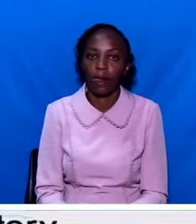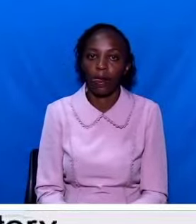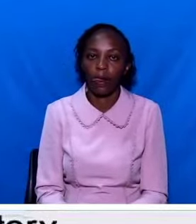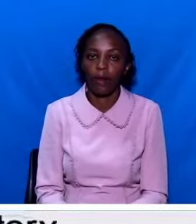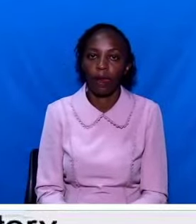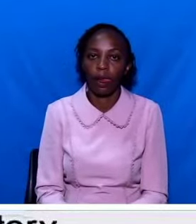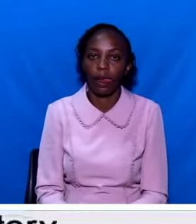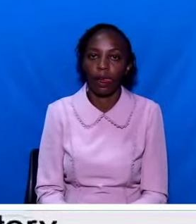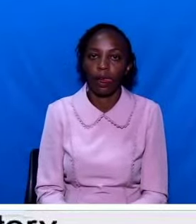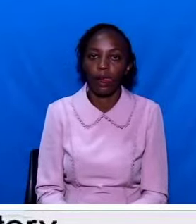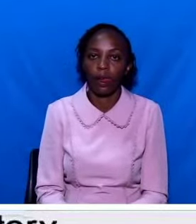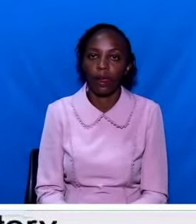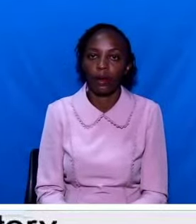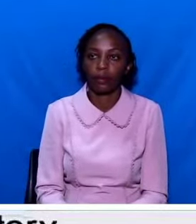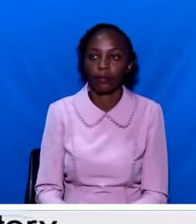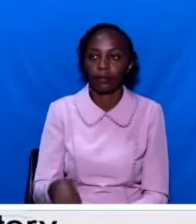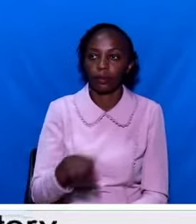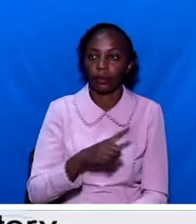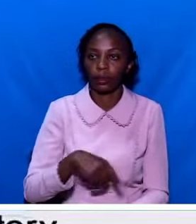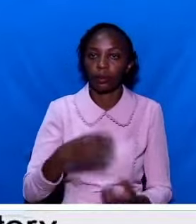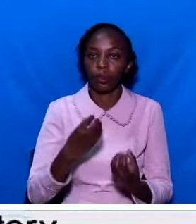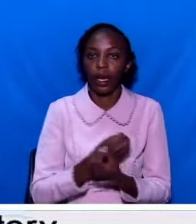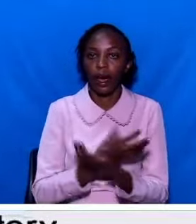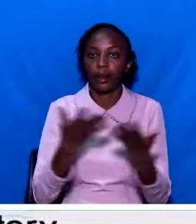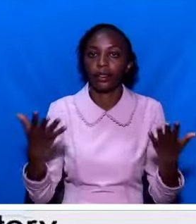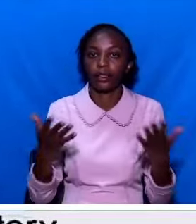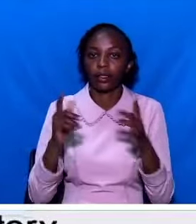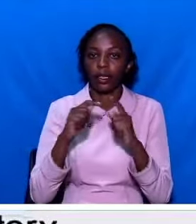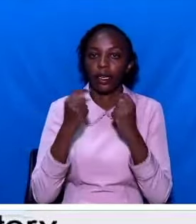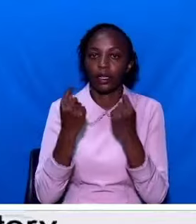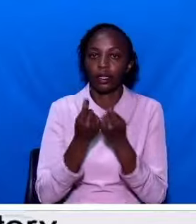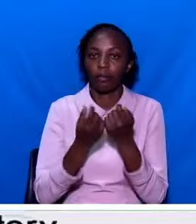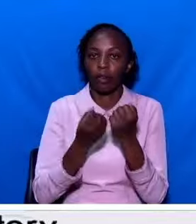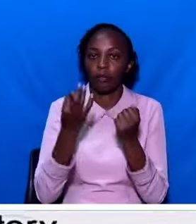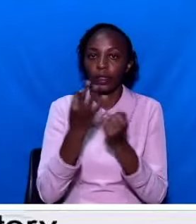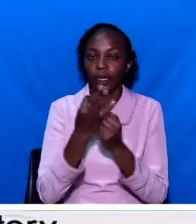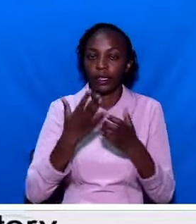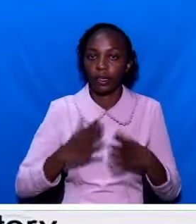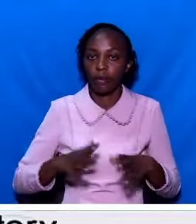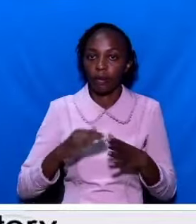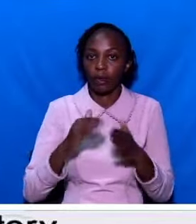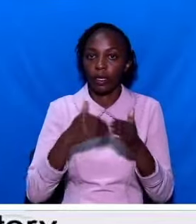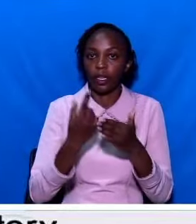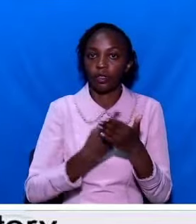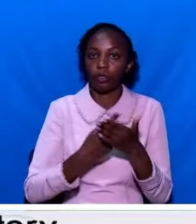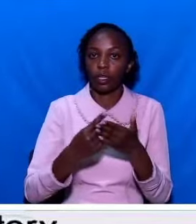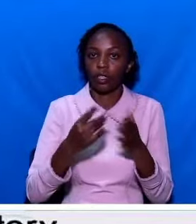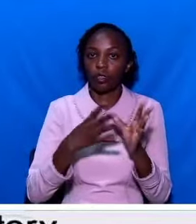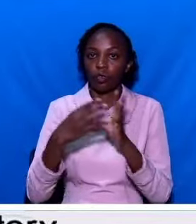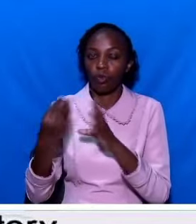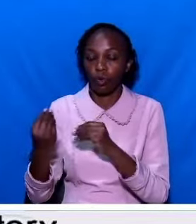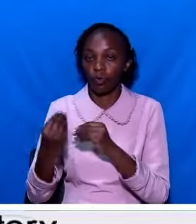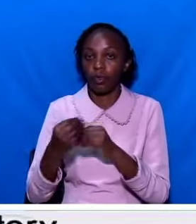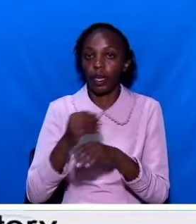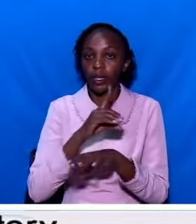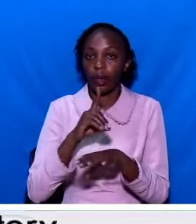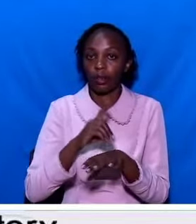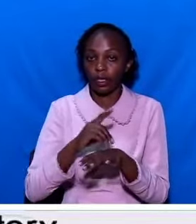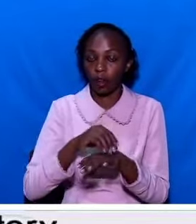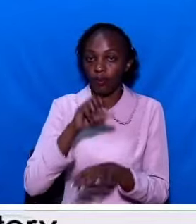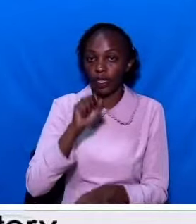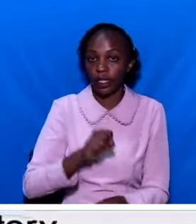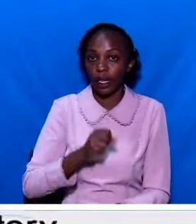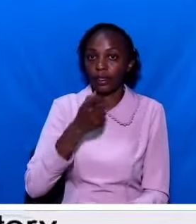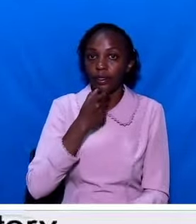And by the way, we are releasing a team of 13 next week to go to the Diocese of South Nyanza for mission, and they're in